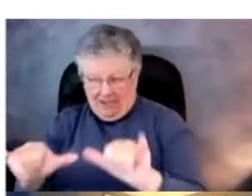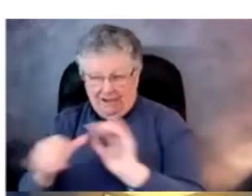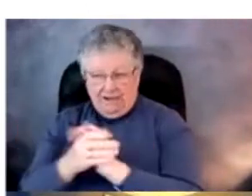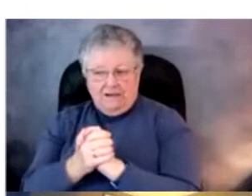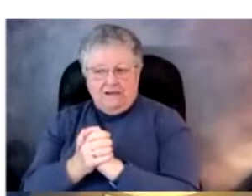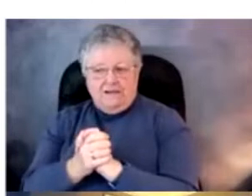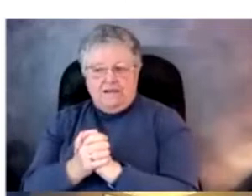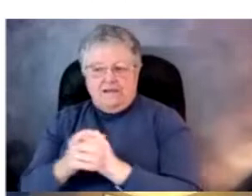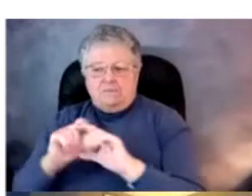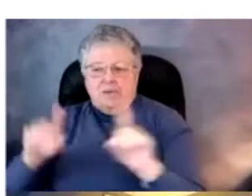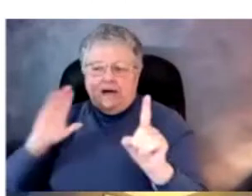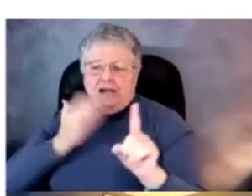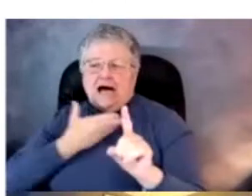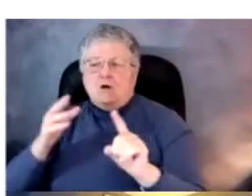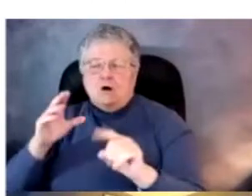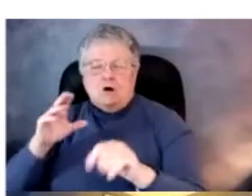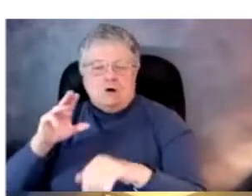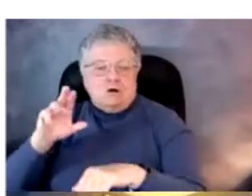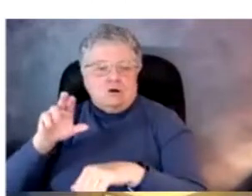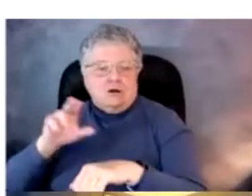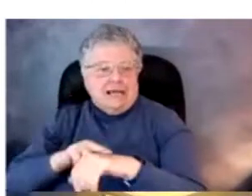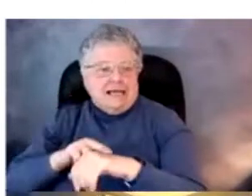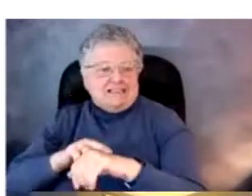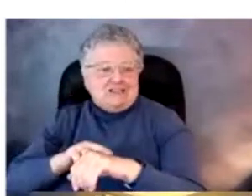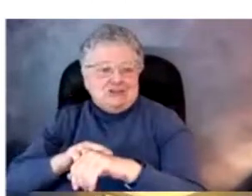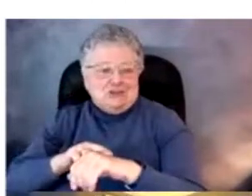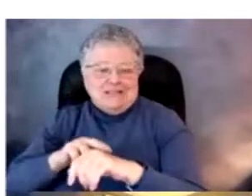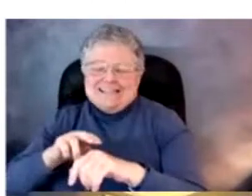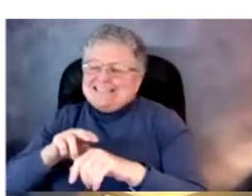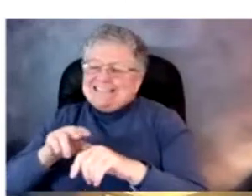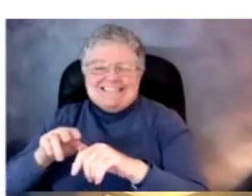and continuing to count those lives and prevent their loss